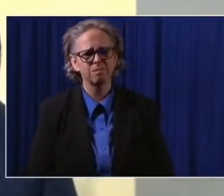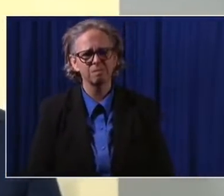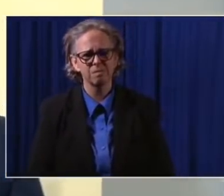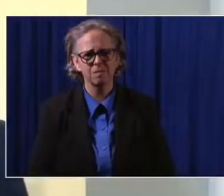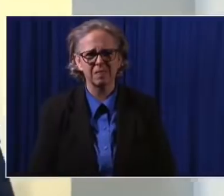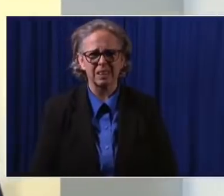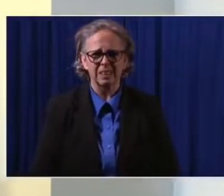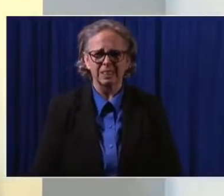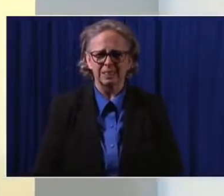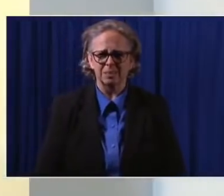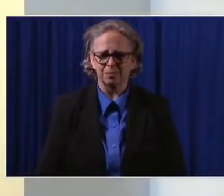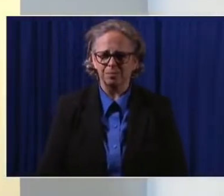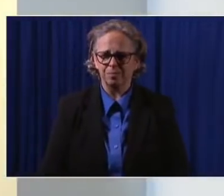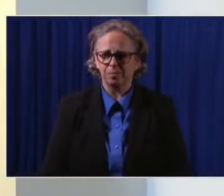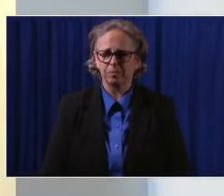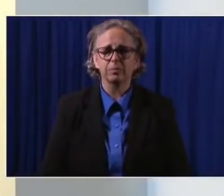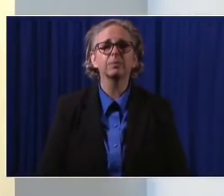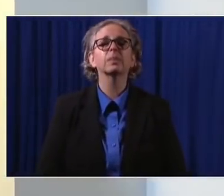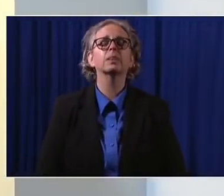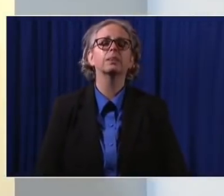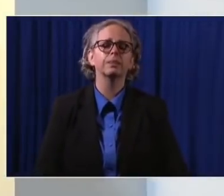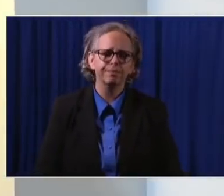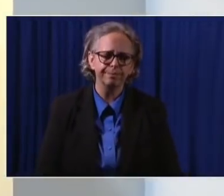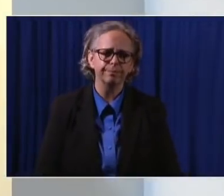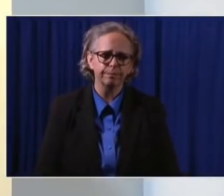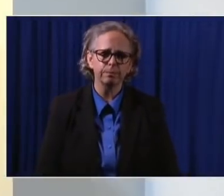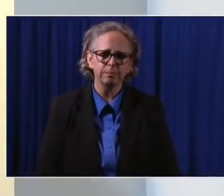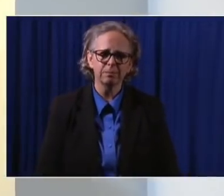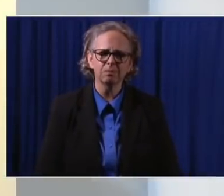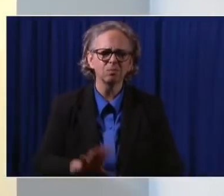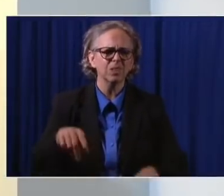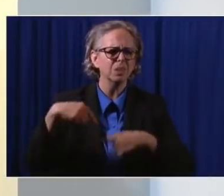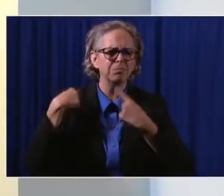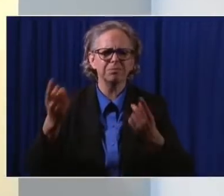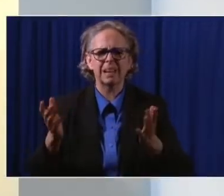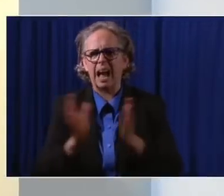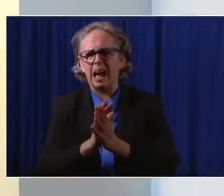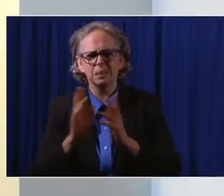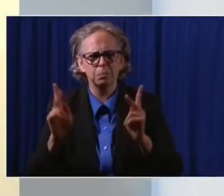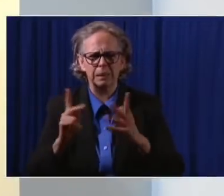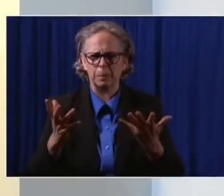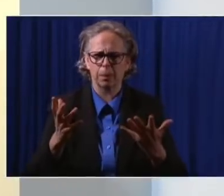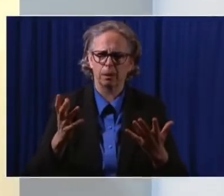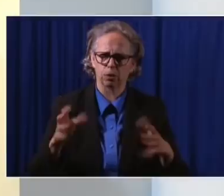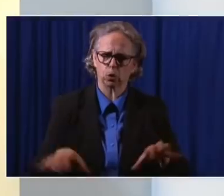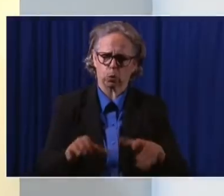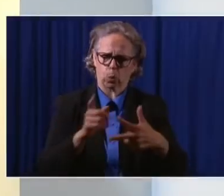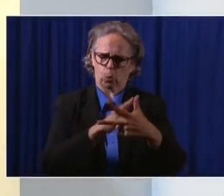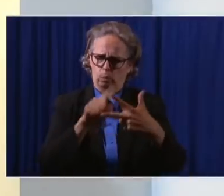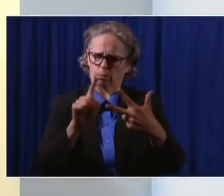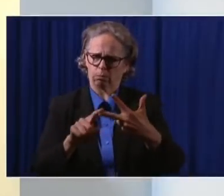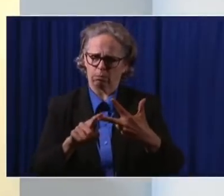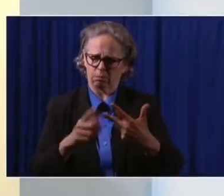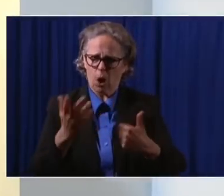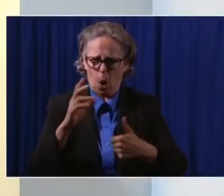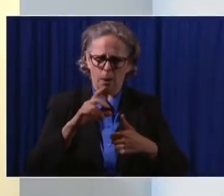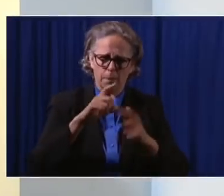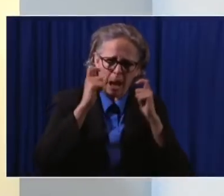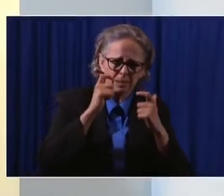All of these, everything we're asking people to do, it's not always about you. It's about other